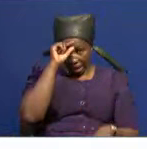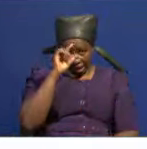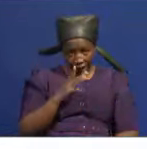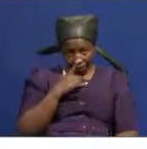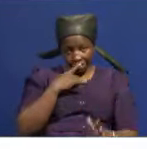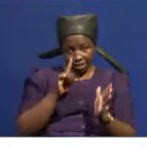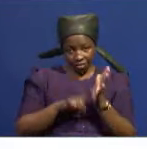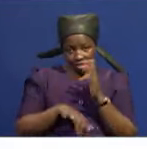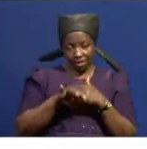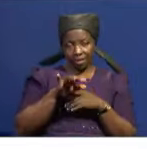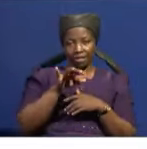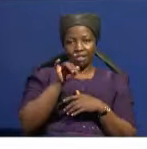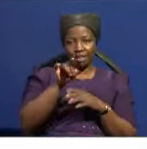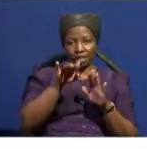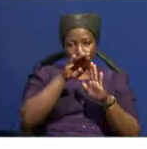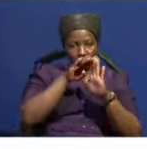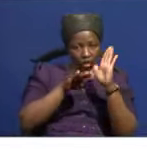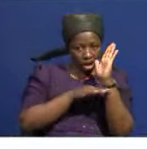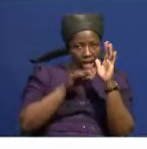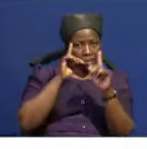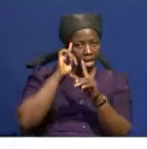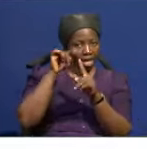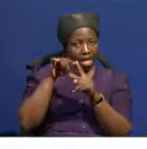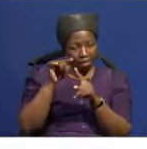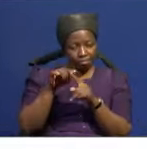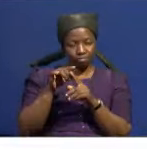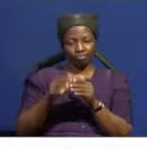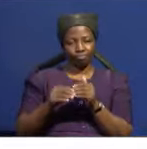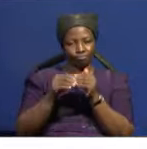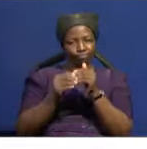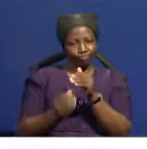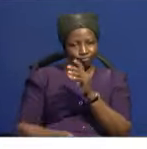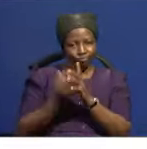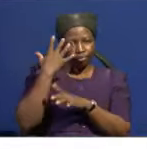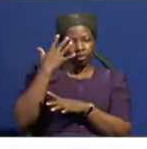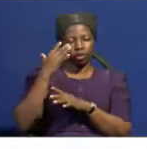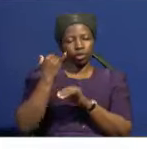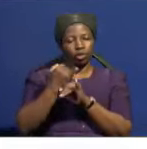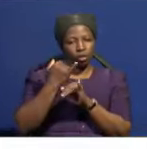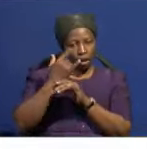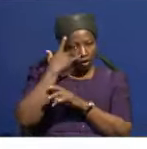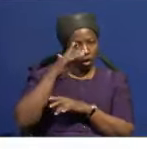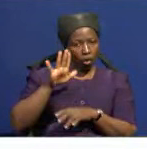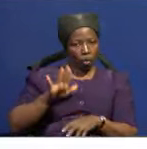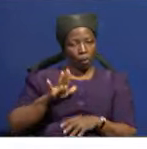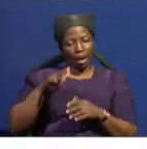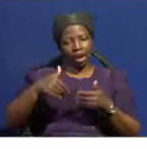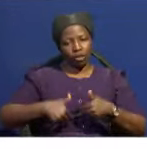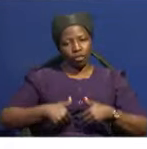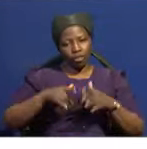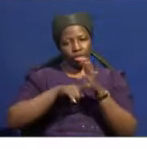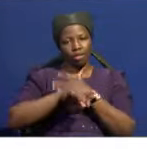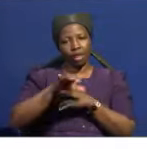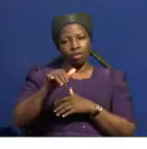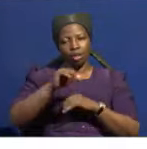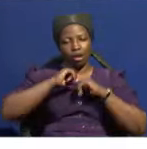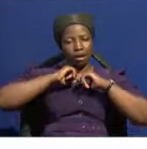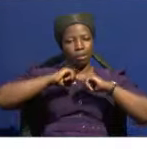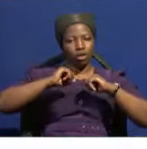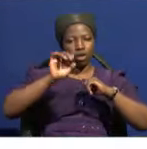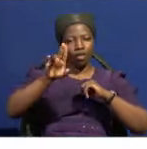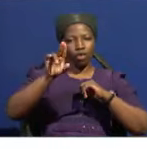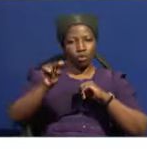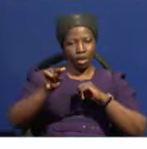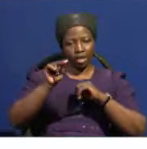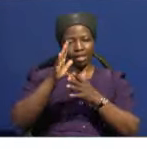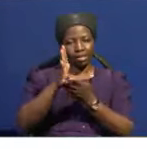the five-year program will lead to the creation of job opportunities for the youth and women in the county. The head of the UN Habitat Sub-Regional